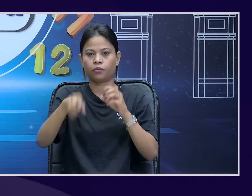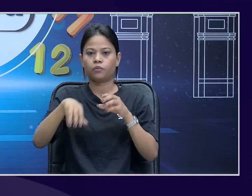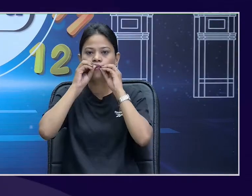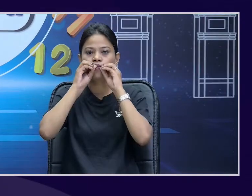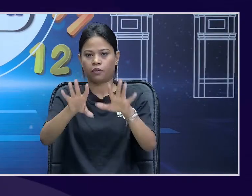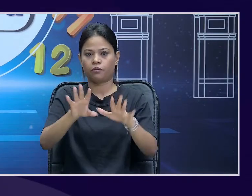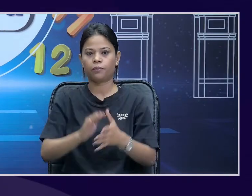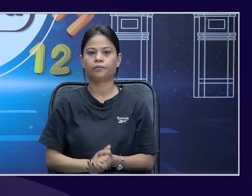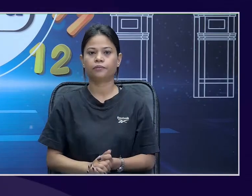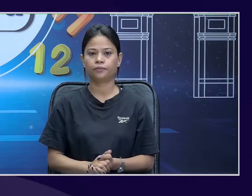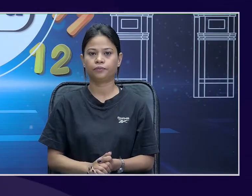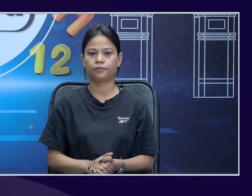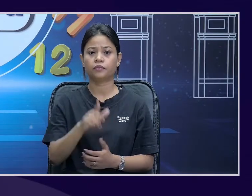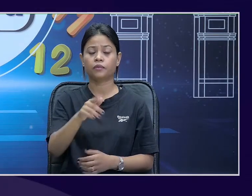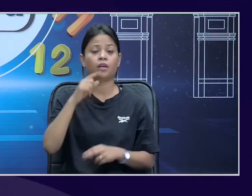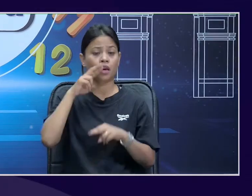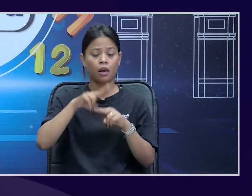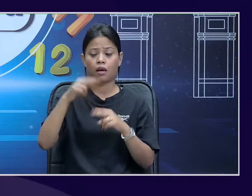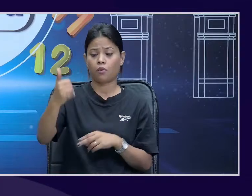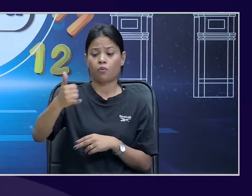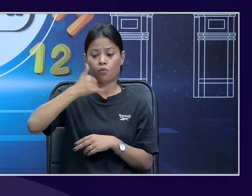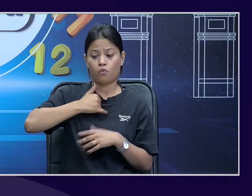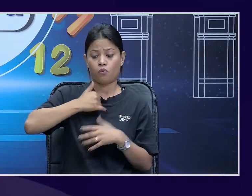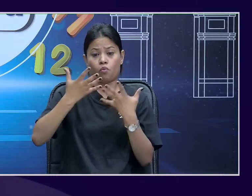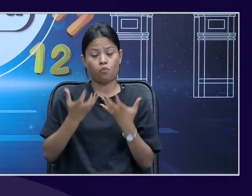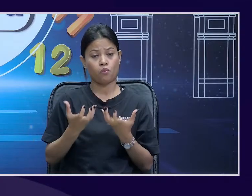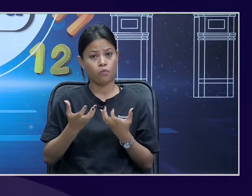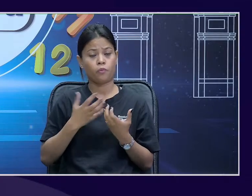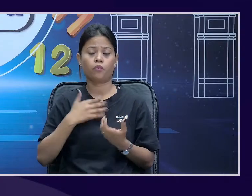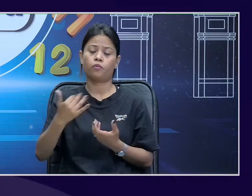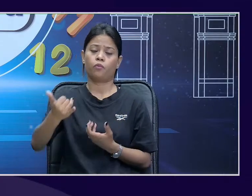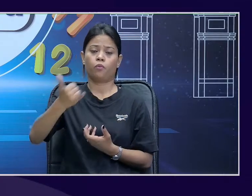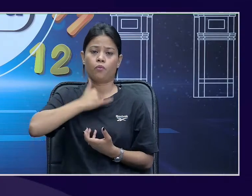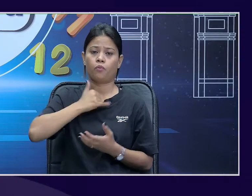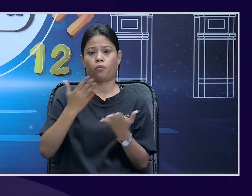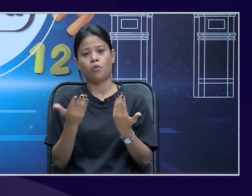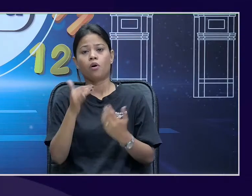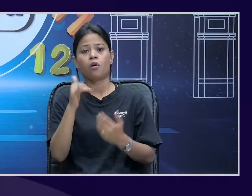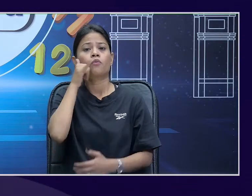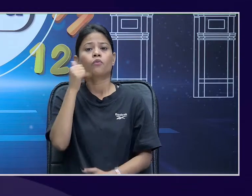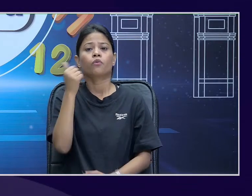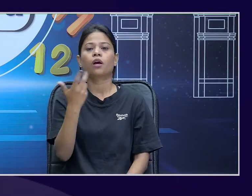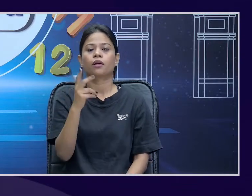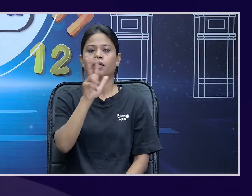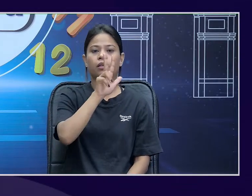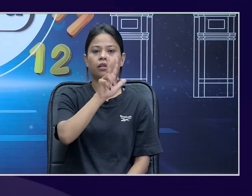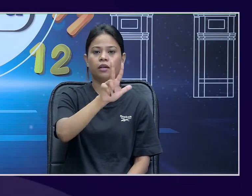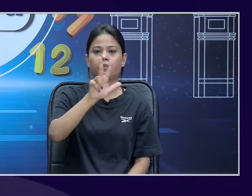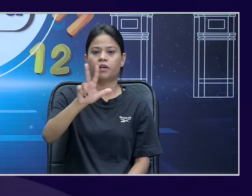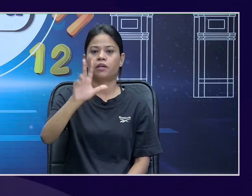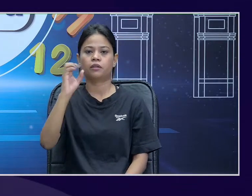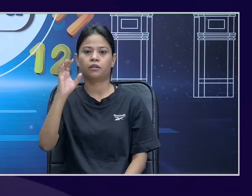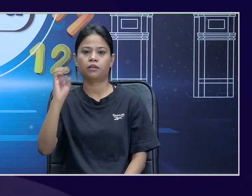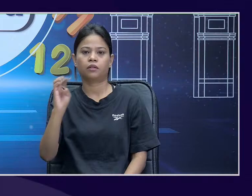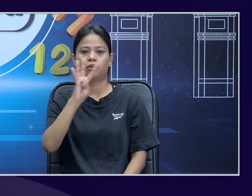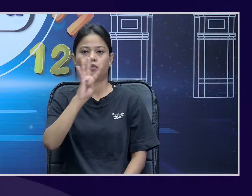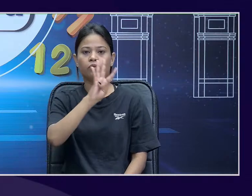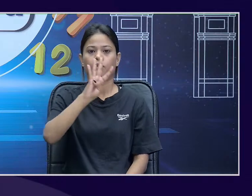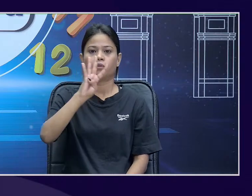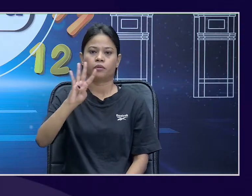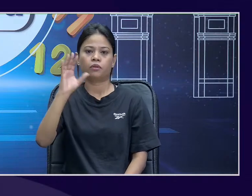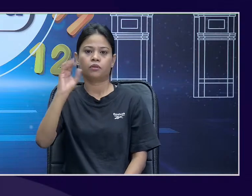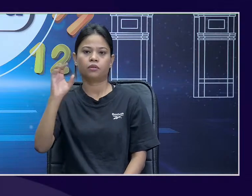our telephone, in this live phone-in session. Our telephone number is 8800